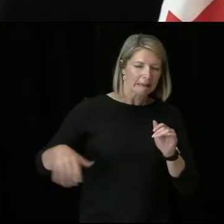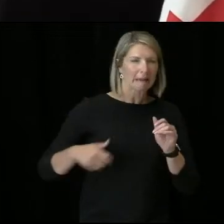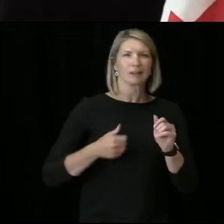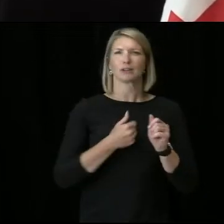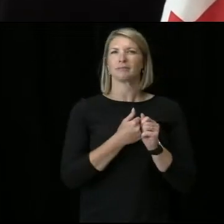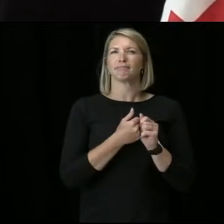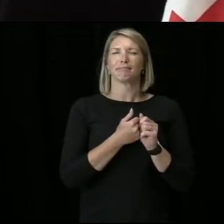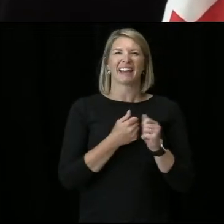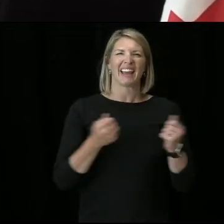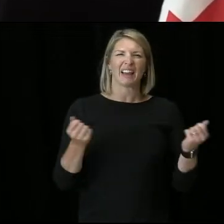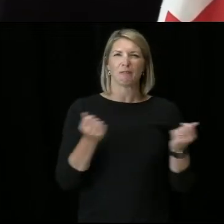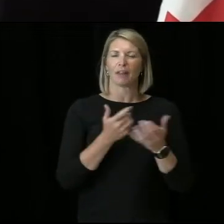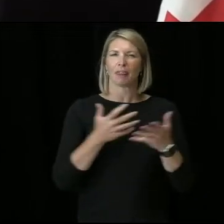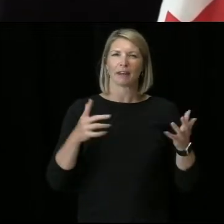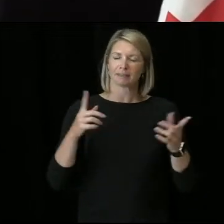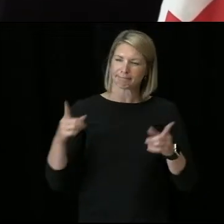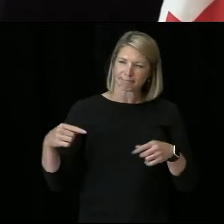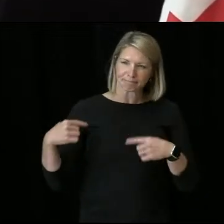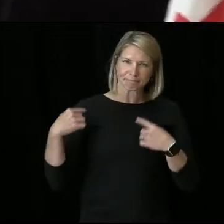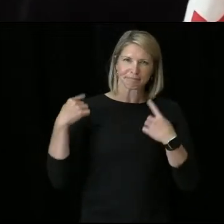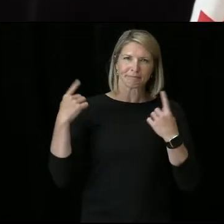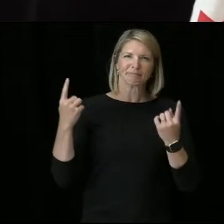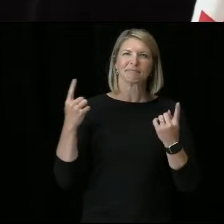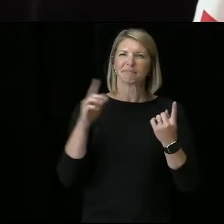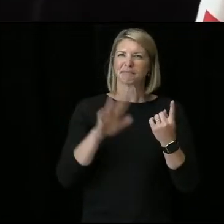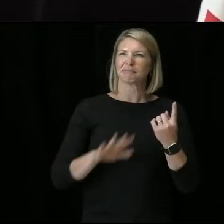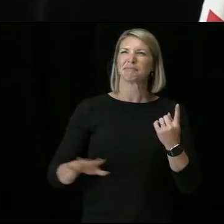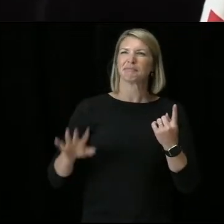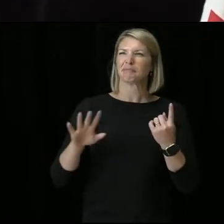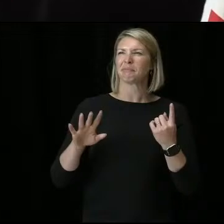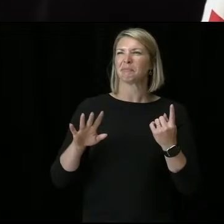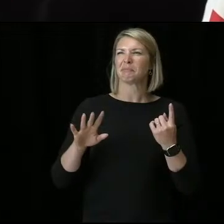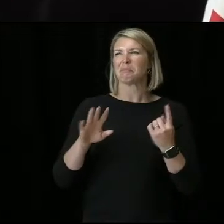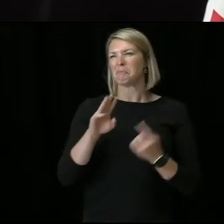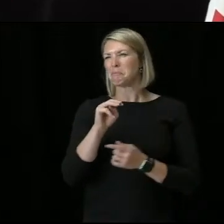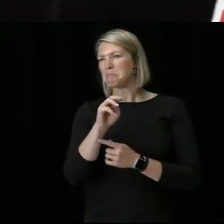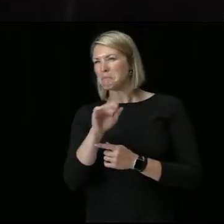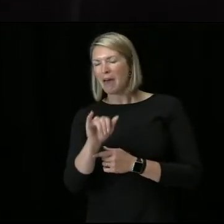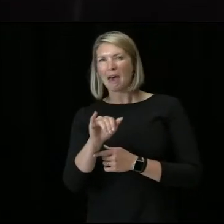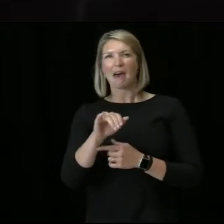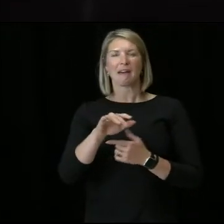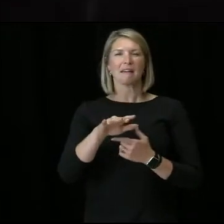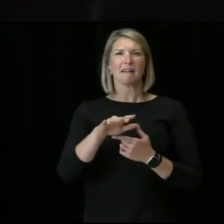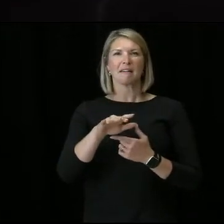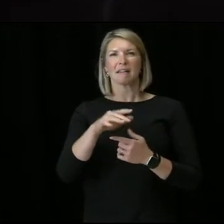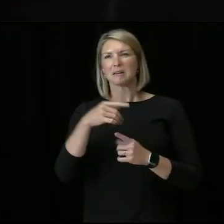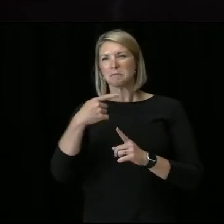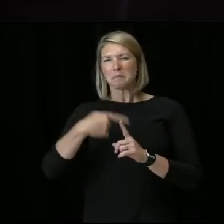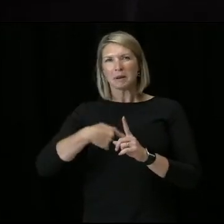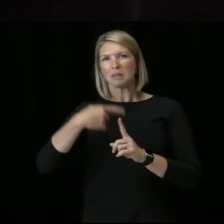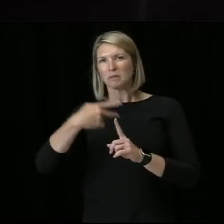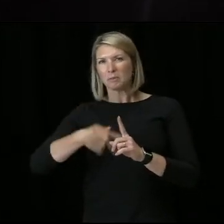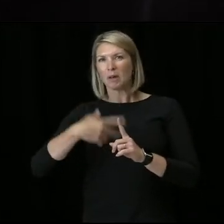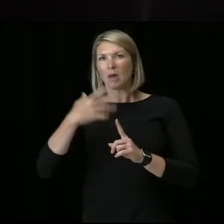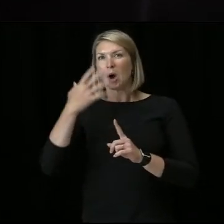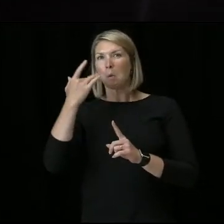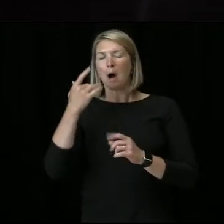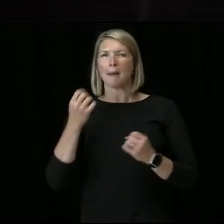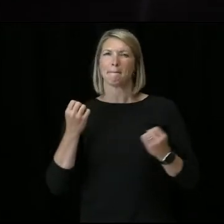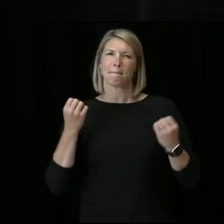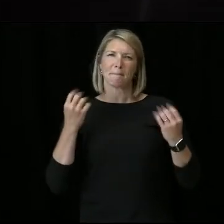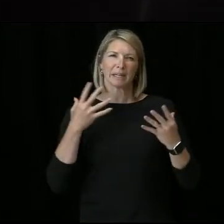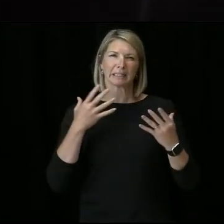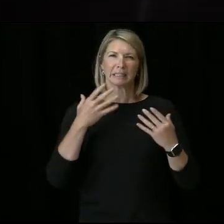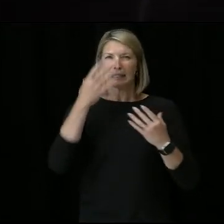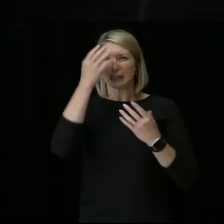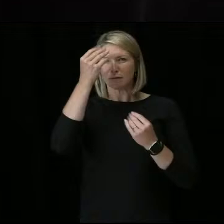work we and our teams have been able to do over the past many months. The leaning in on so many different files,